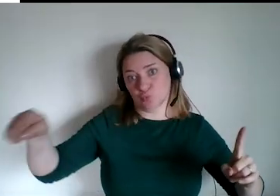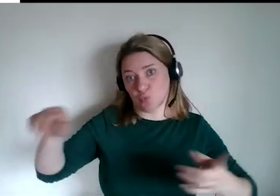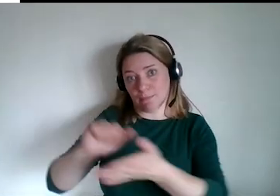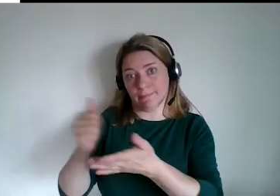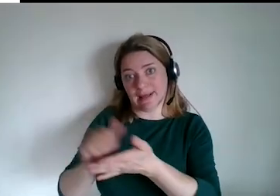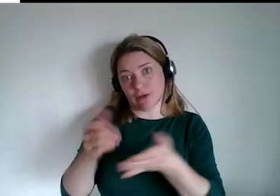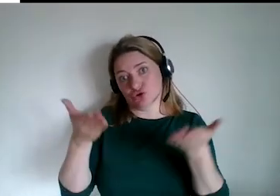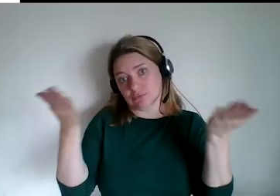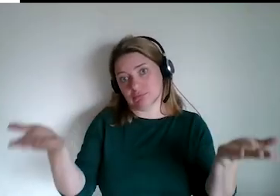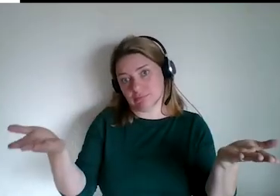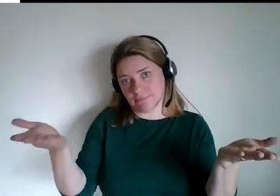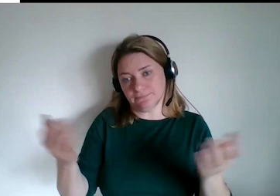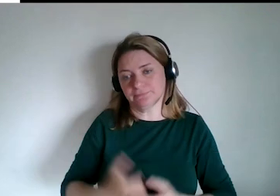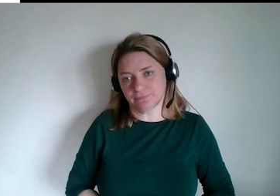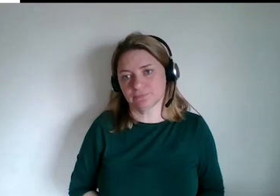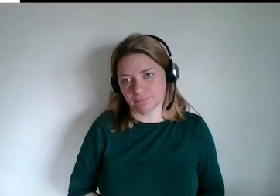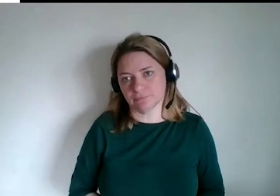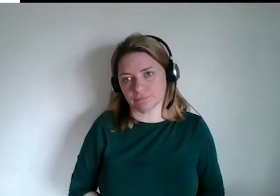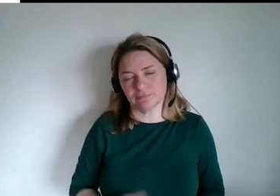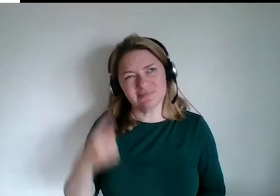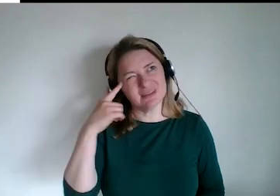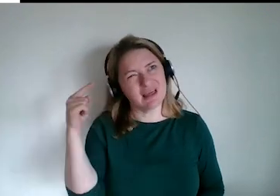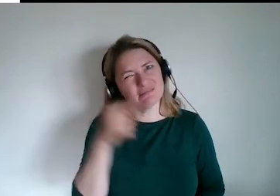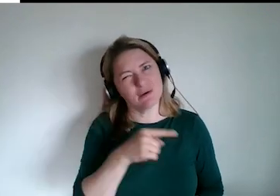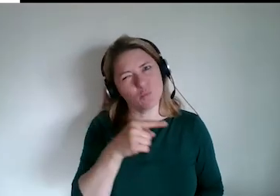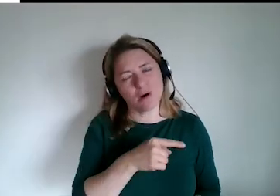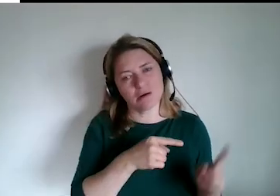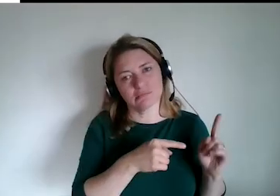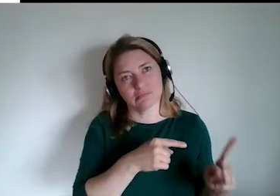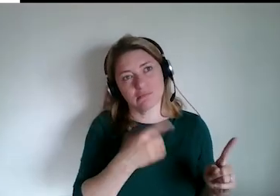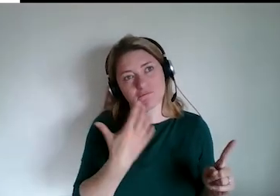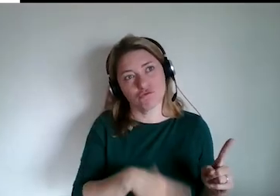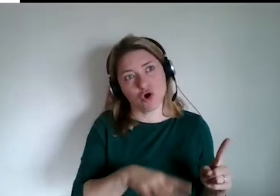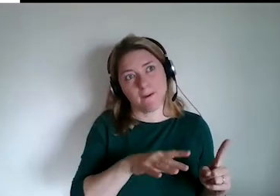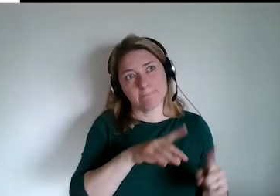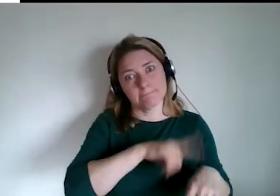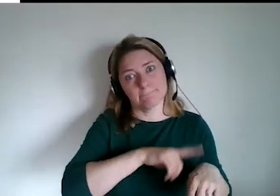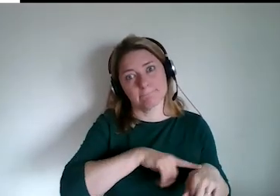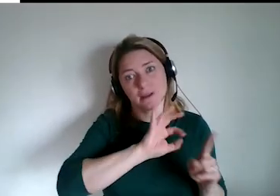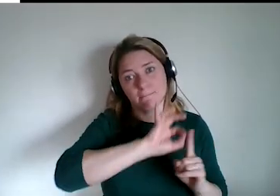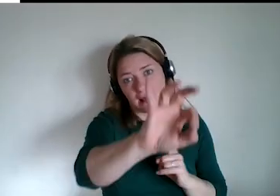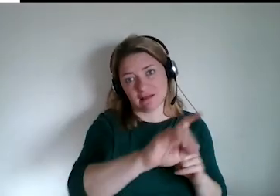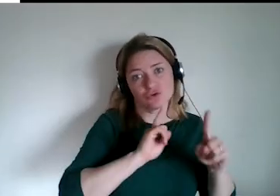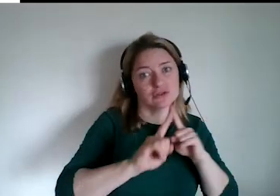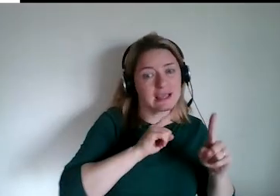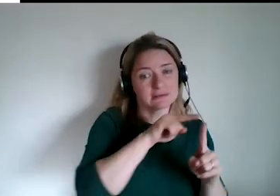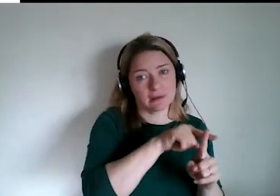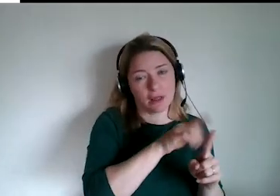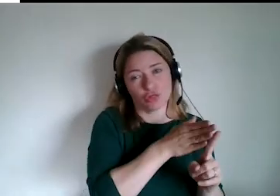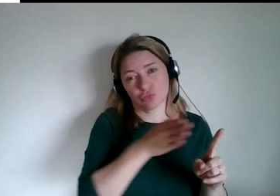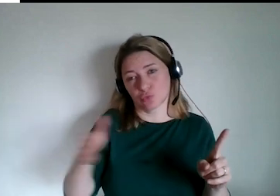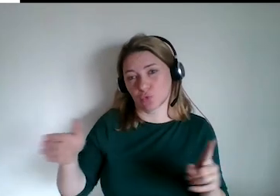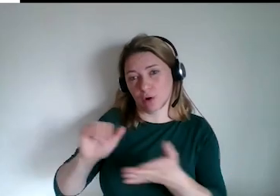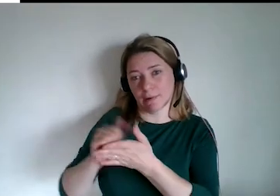And I think that one, probably from the point we applied for the data to publication,